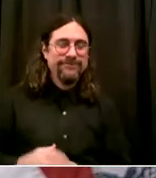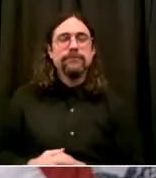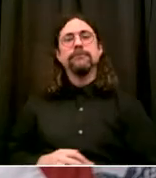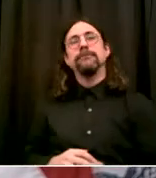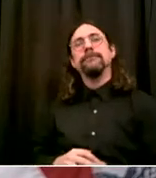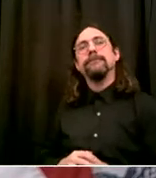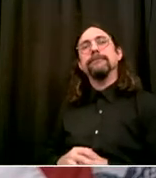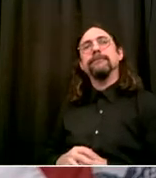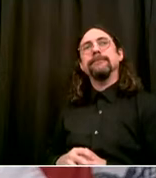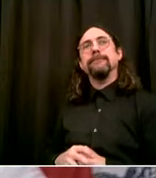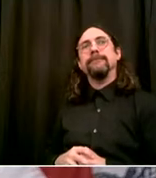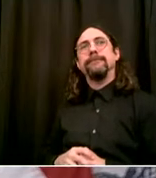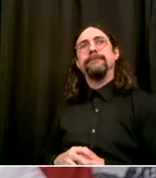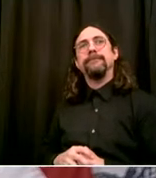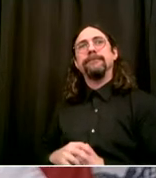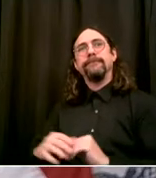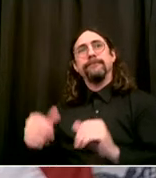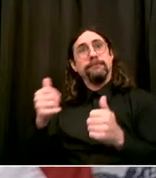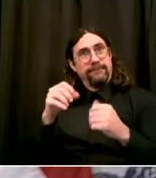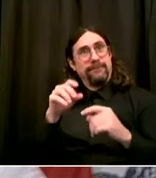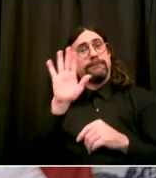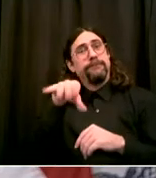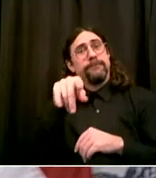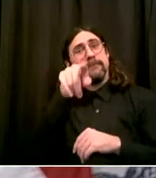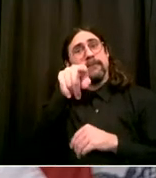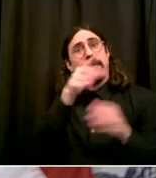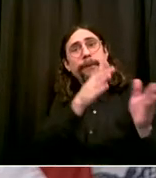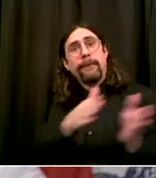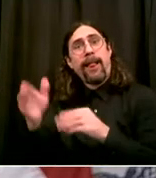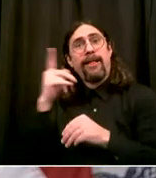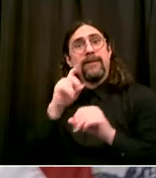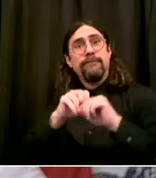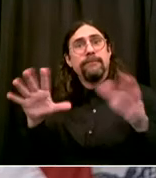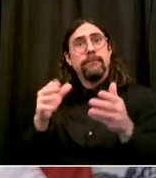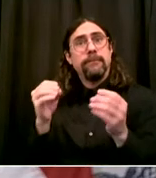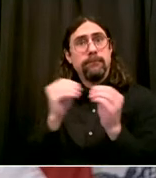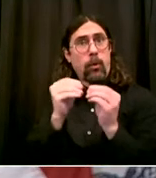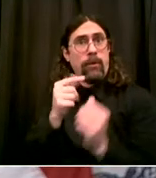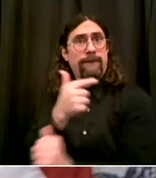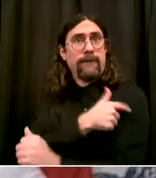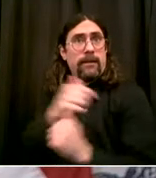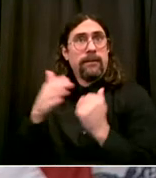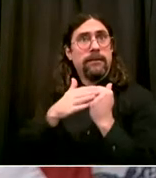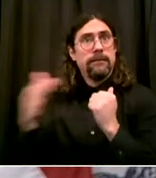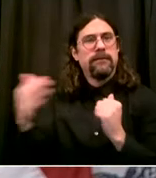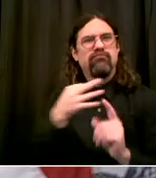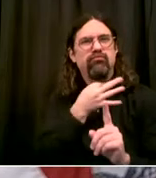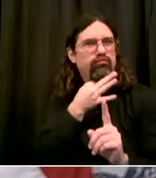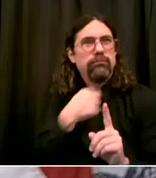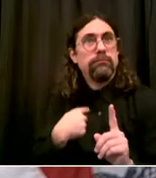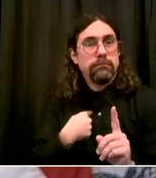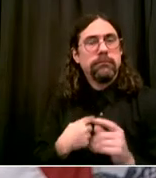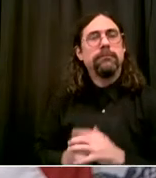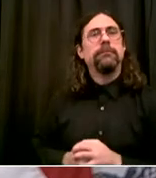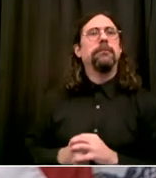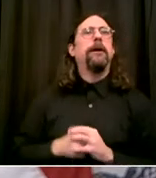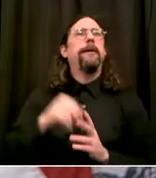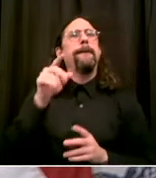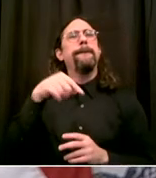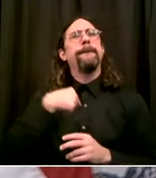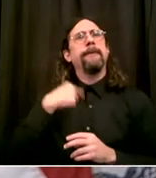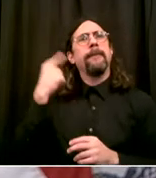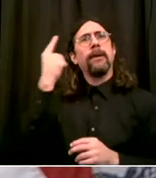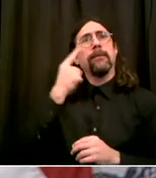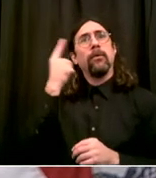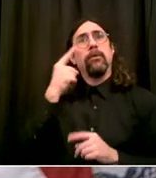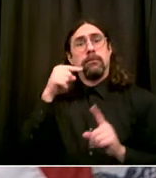for All campaign, will the vaccination itself be available to a person in one of those 27 neighborhoods at a greater rate,